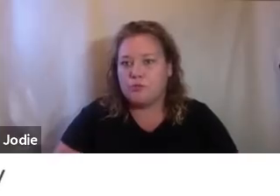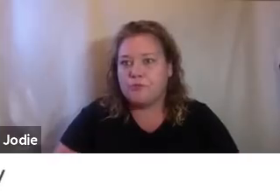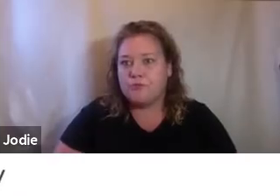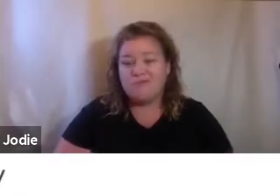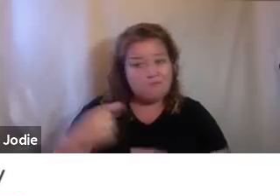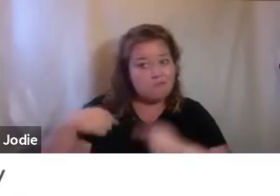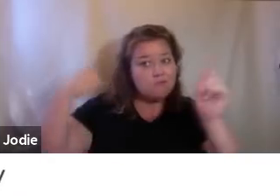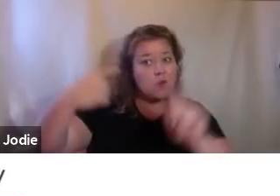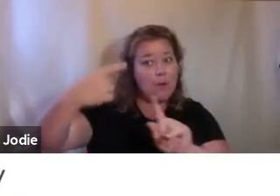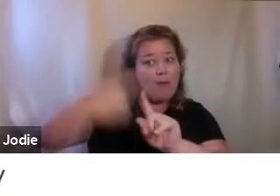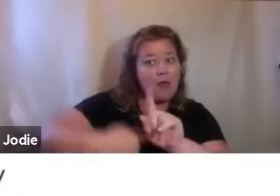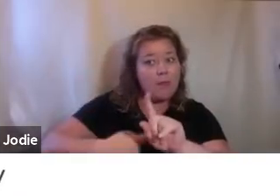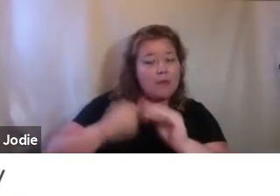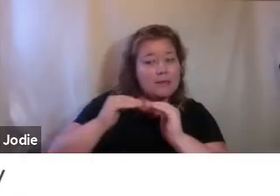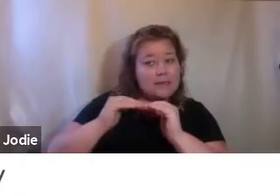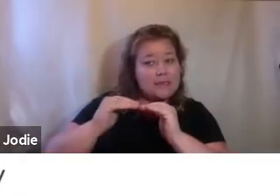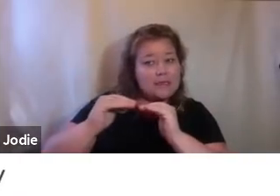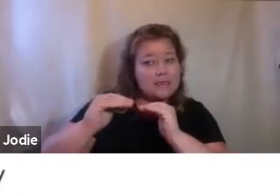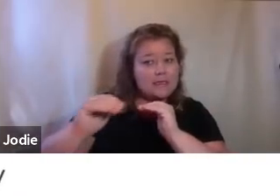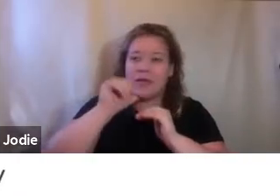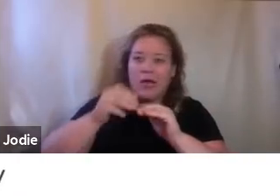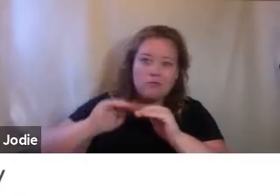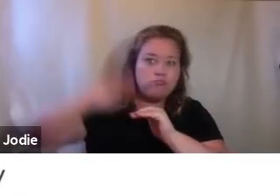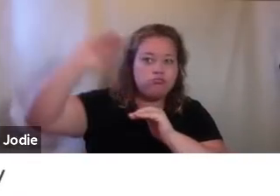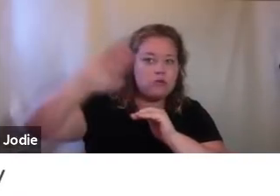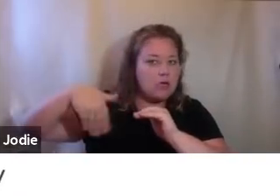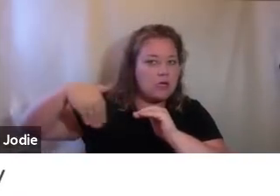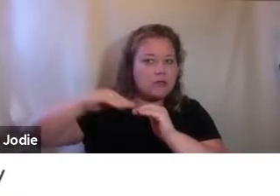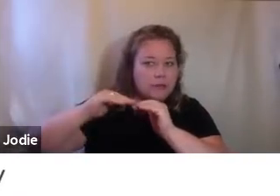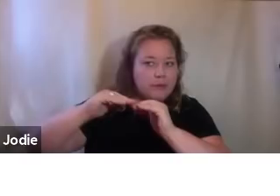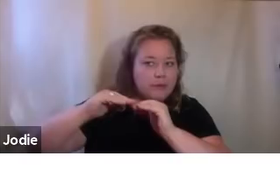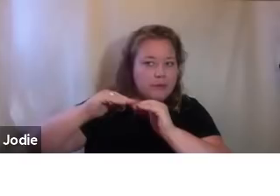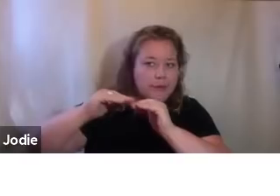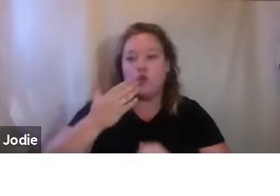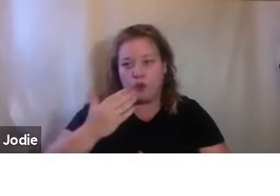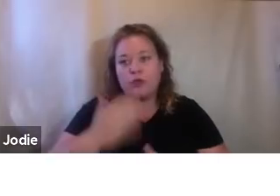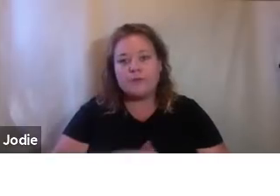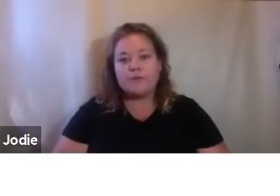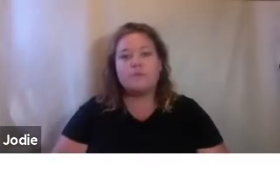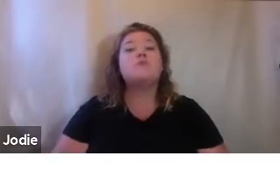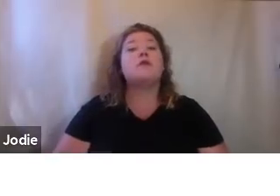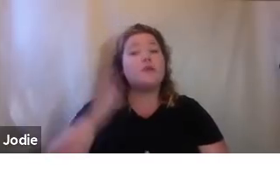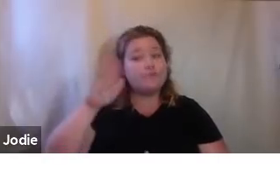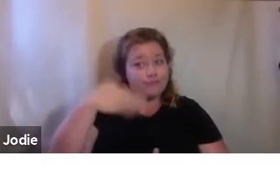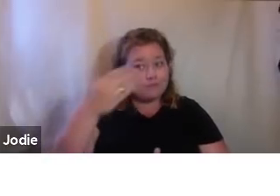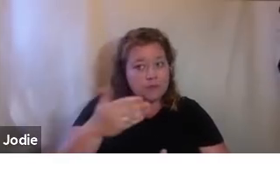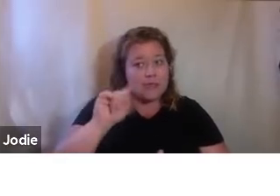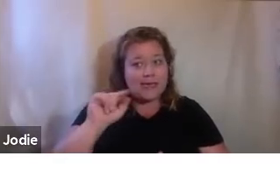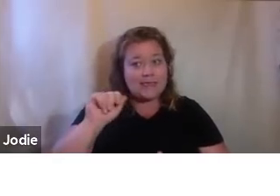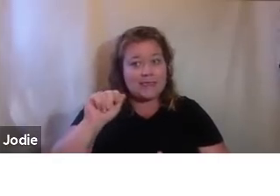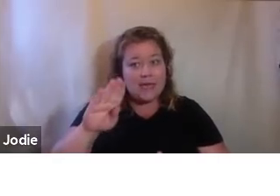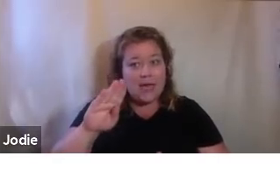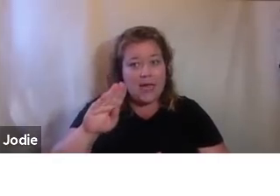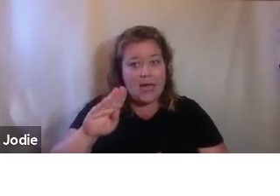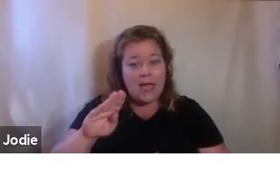month, a little over a month. So that's really good to see. Additionally, then the next tab in this web resource will look at